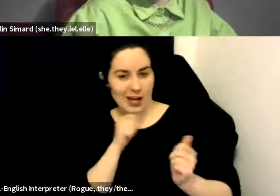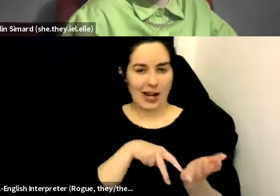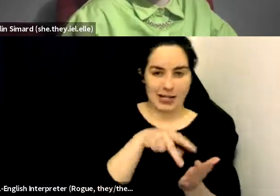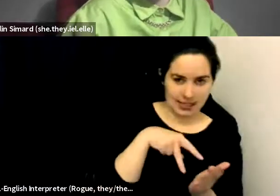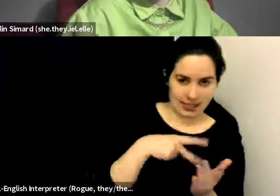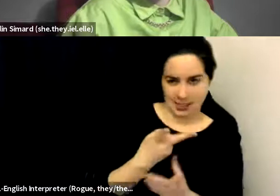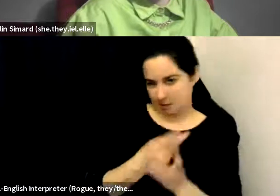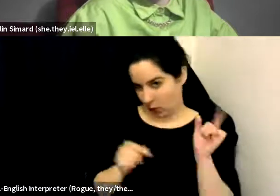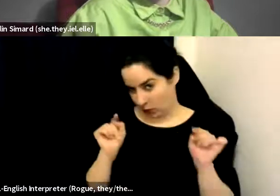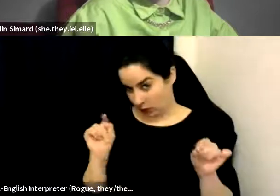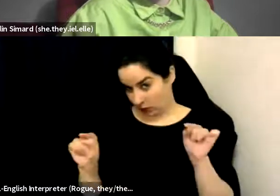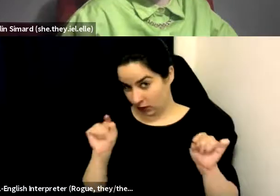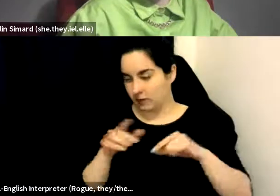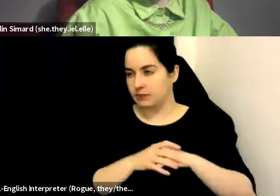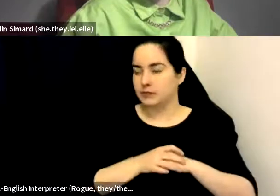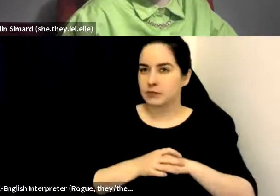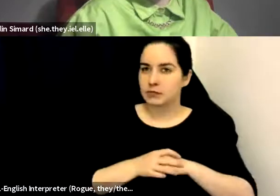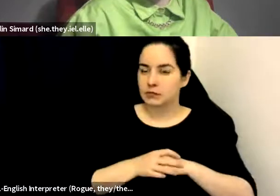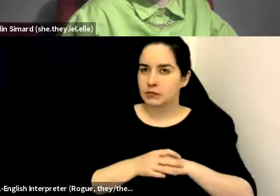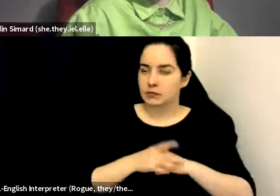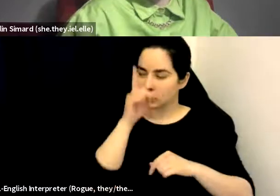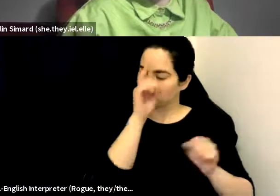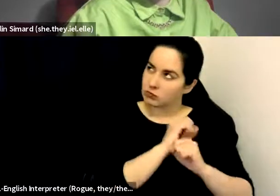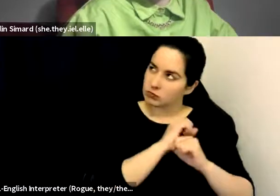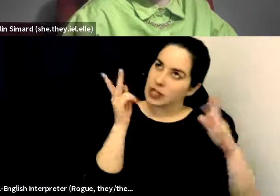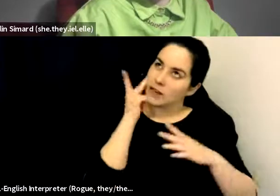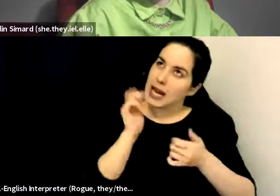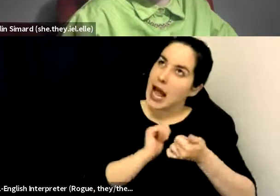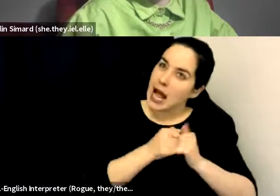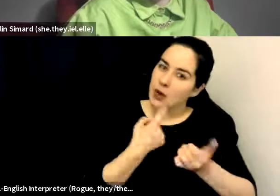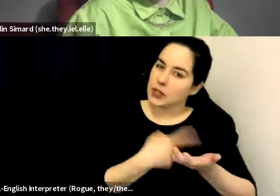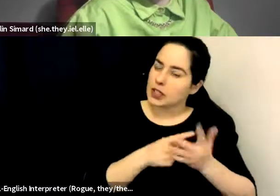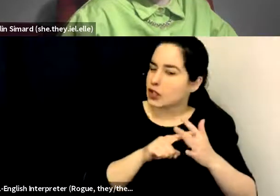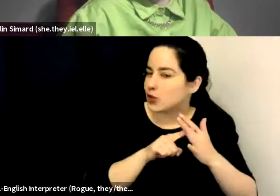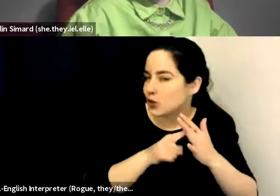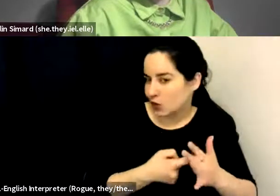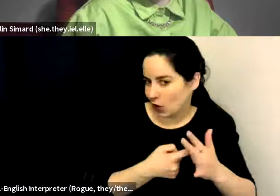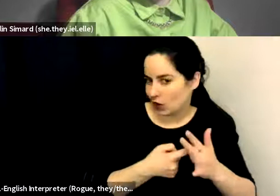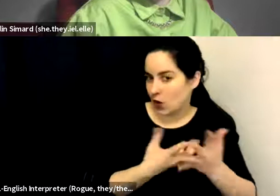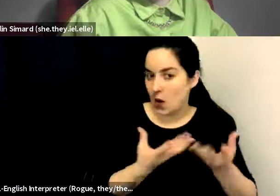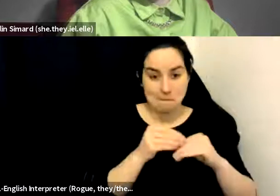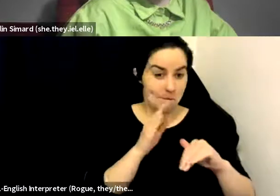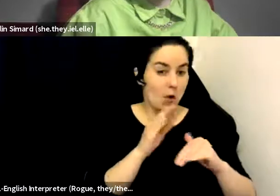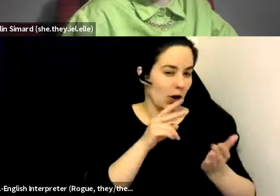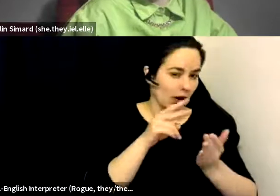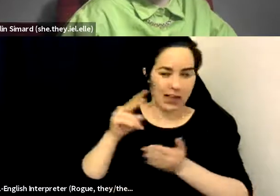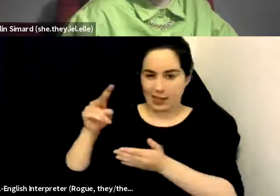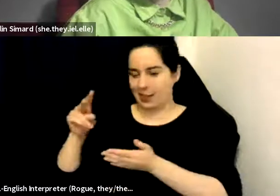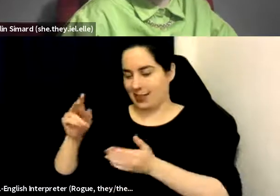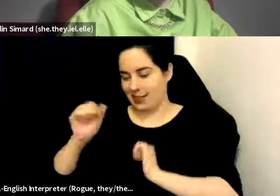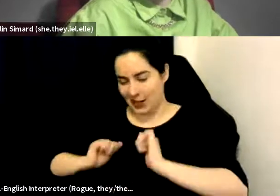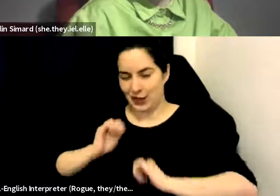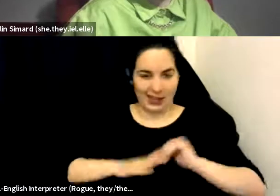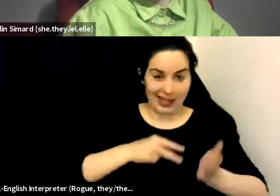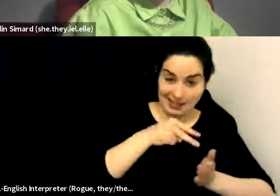about like how I've seen conversations get started, and more so in the theater community than in the dance community, which is why I like